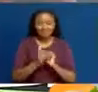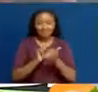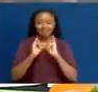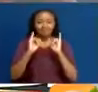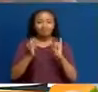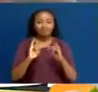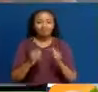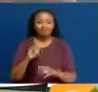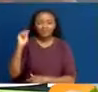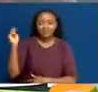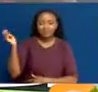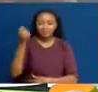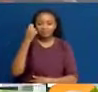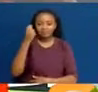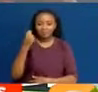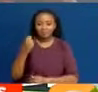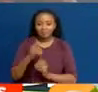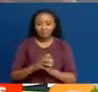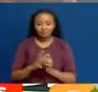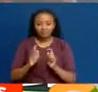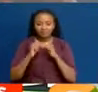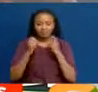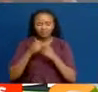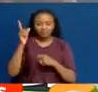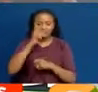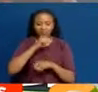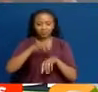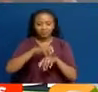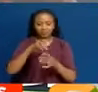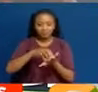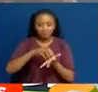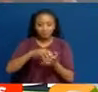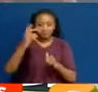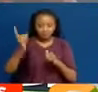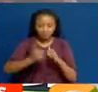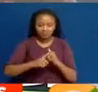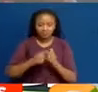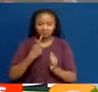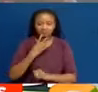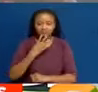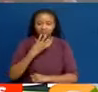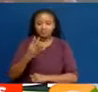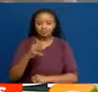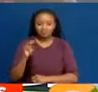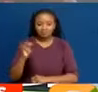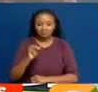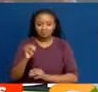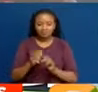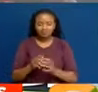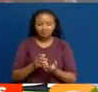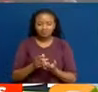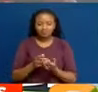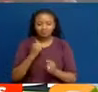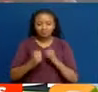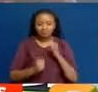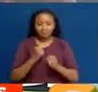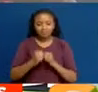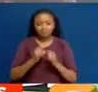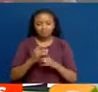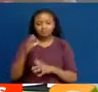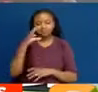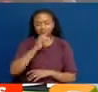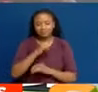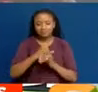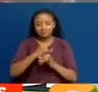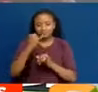Kenya's wise men finished sixth in the second semi-final of the 400 meters hurdles to miss out on the finals appearance at the